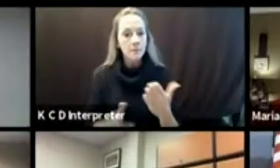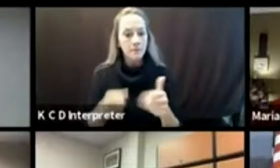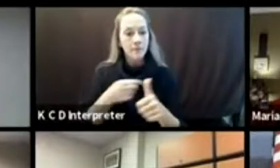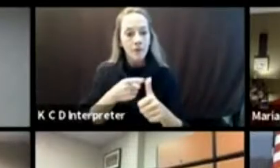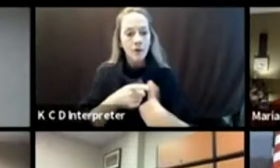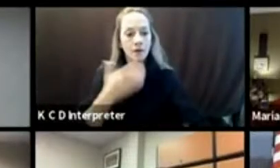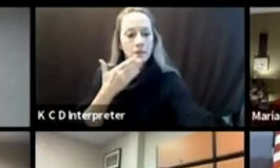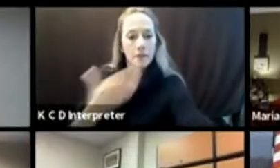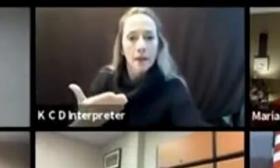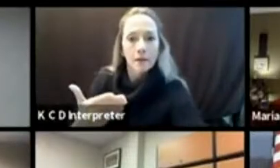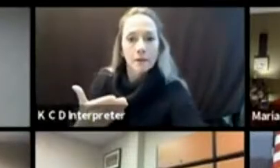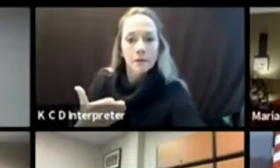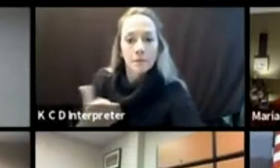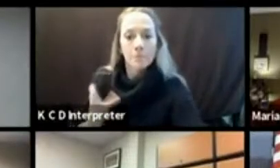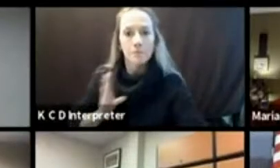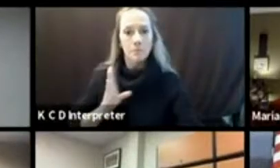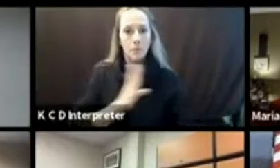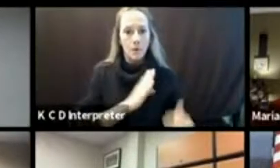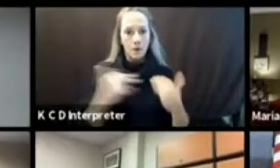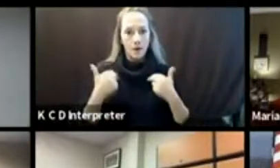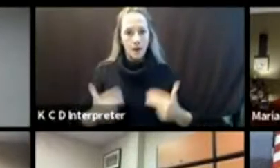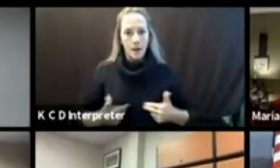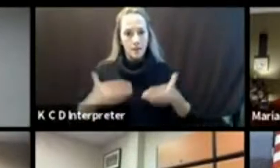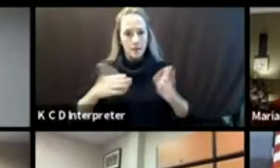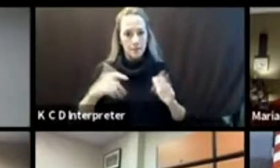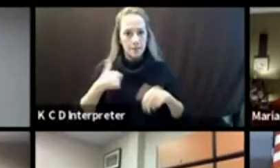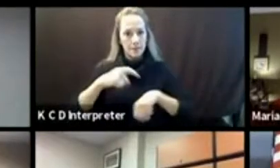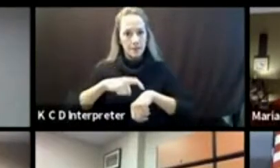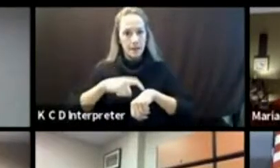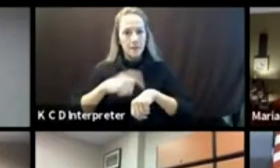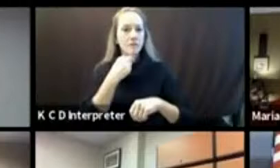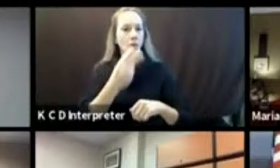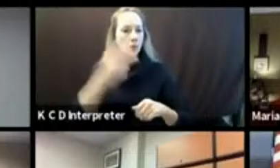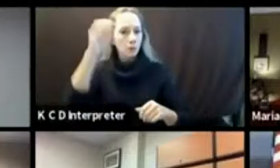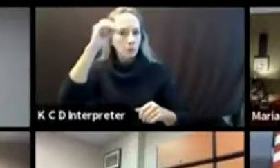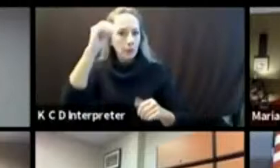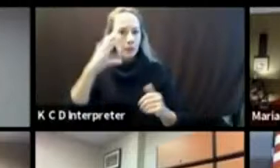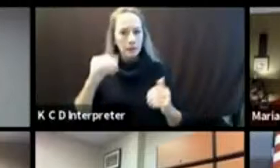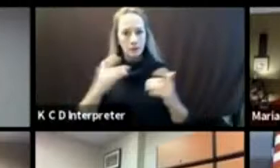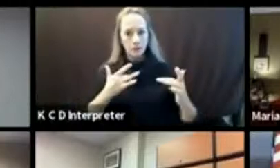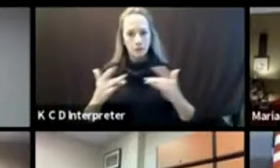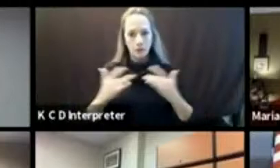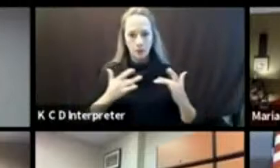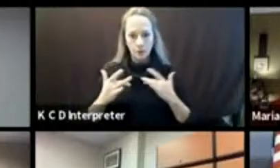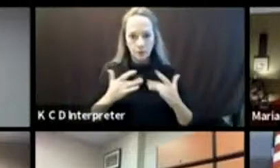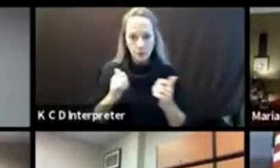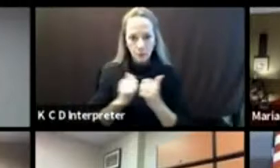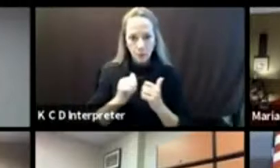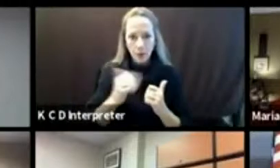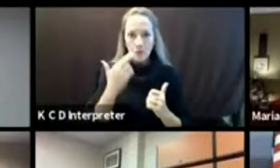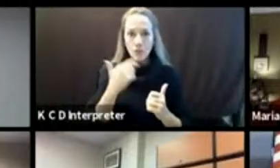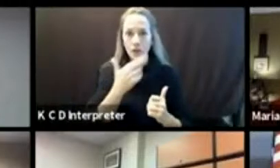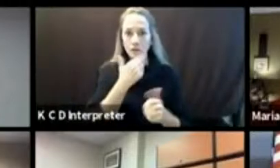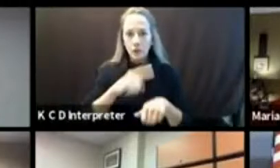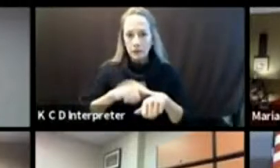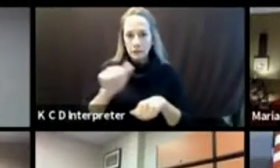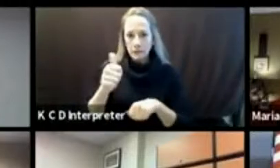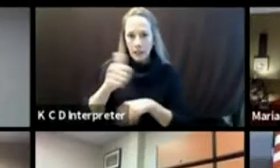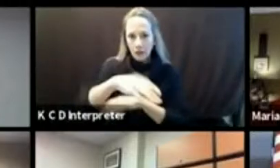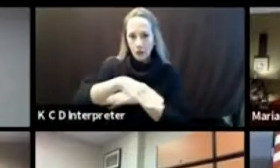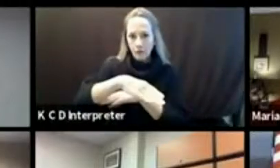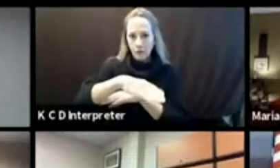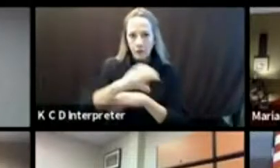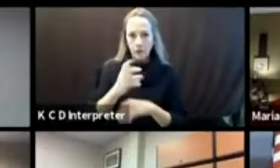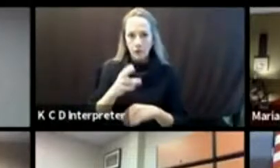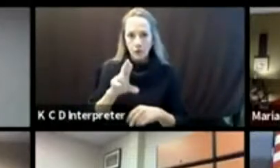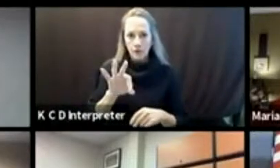Board of Health for allowing me the time to voice my opinion and share some of my concerns with the 10 o'clock restaurant curfew. As the owner of Just One More